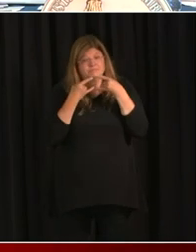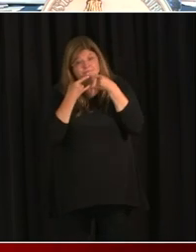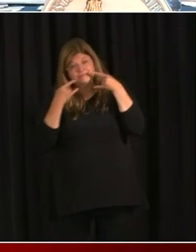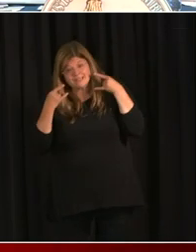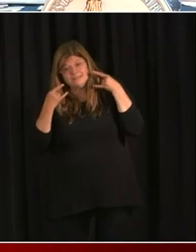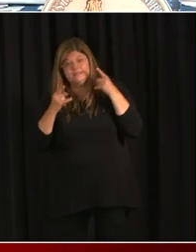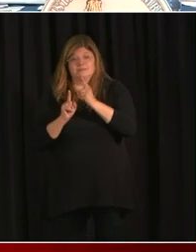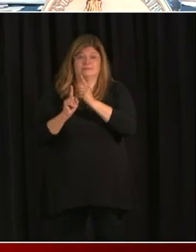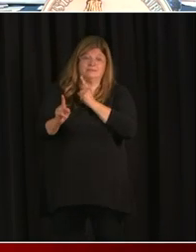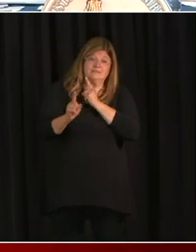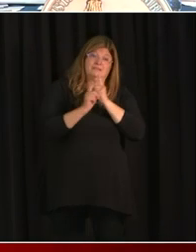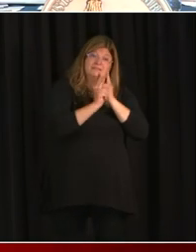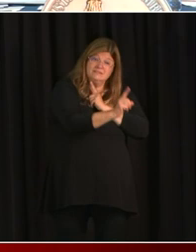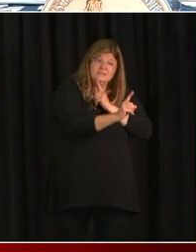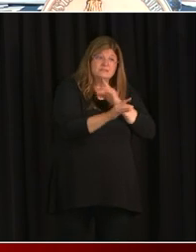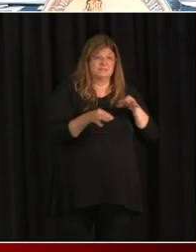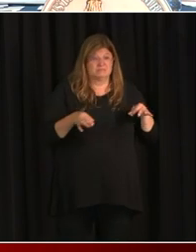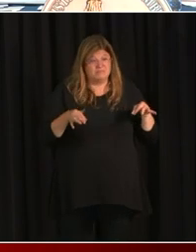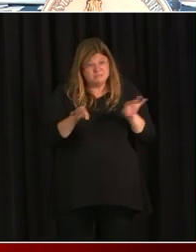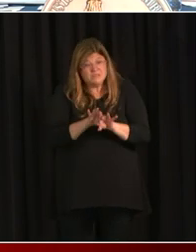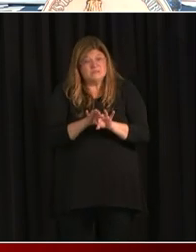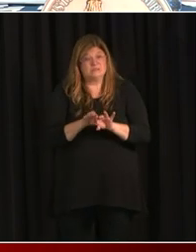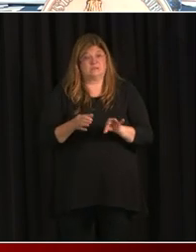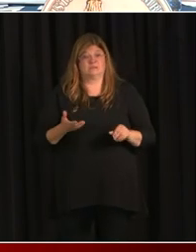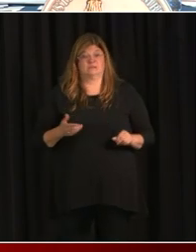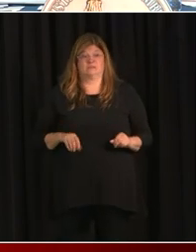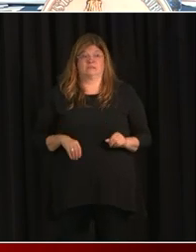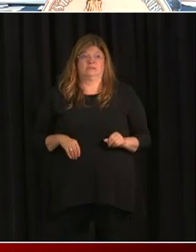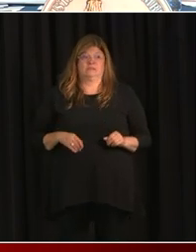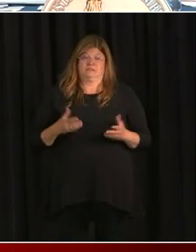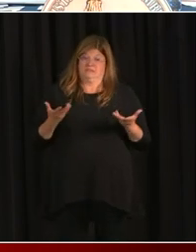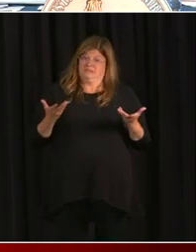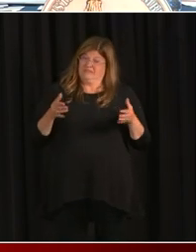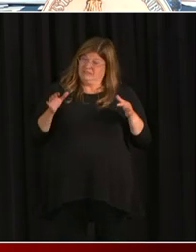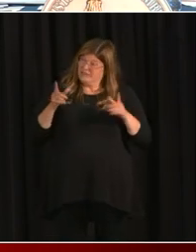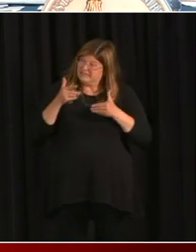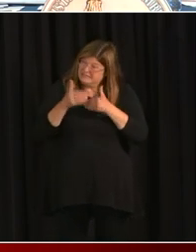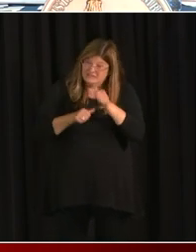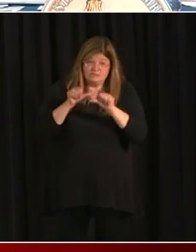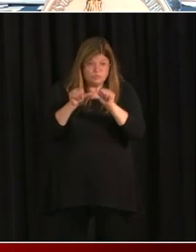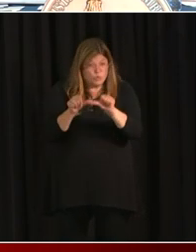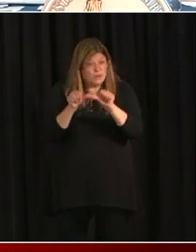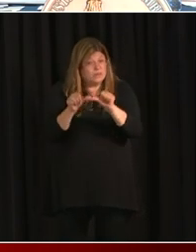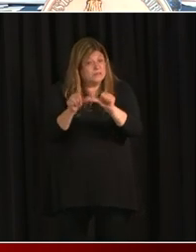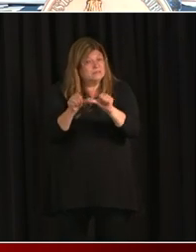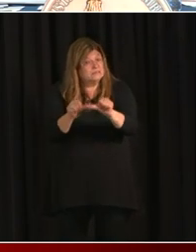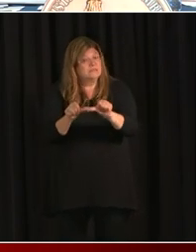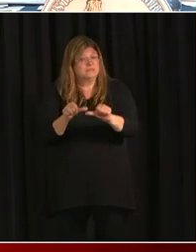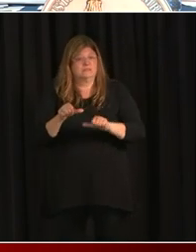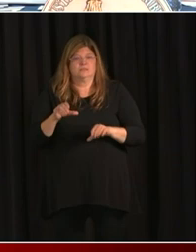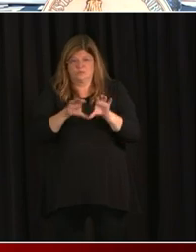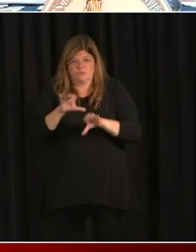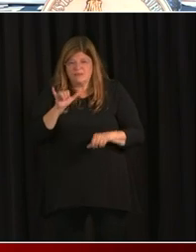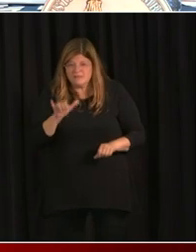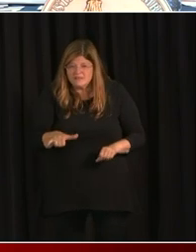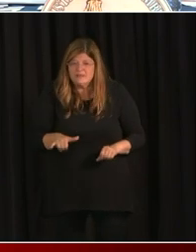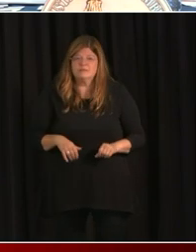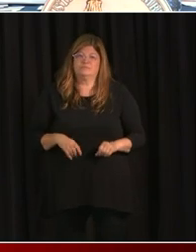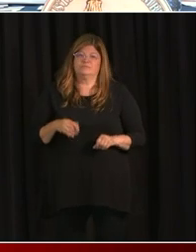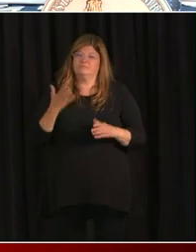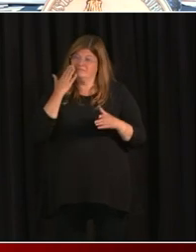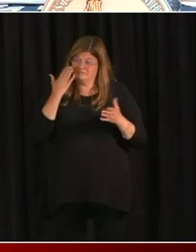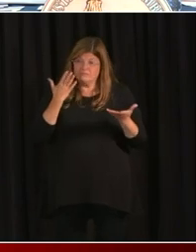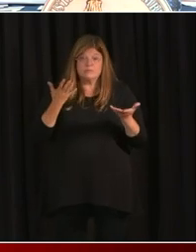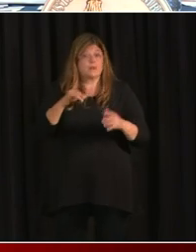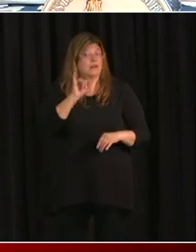and I'm sure I'm forgetting something other than, did I mention choose your activities